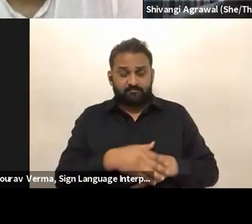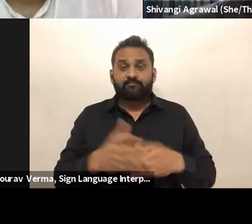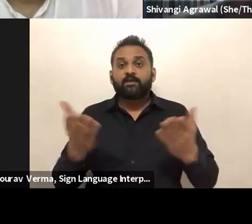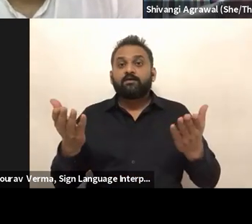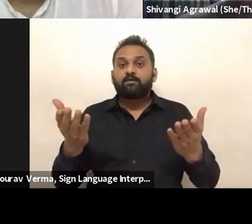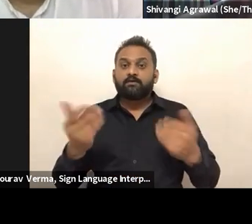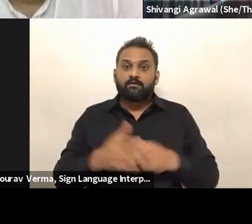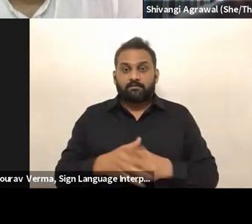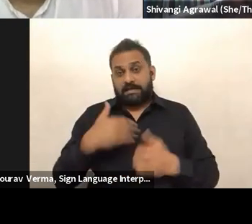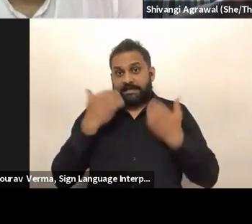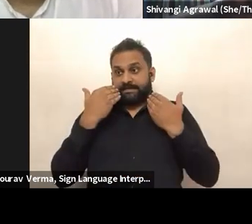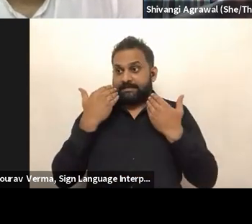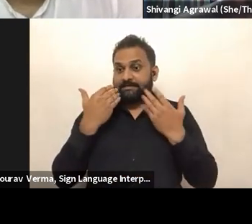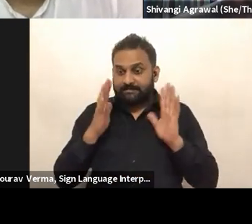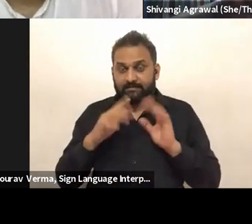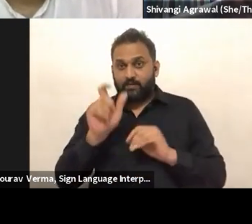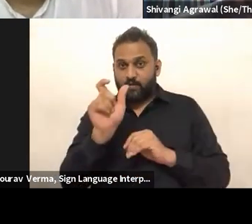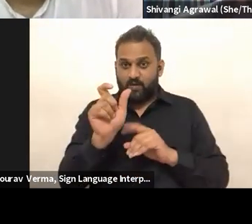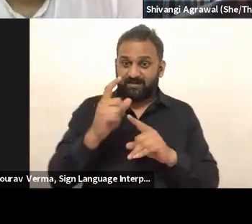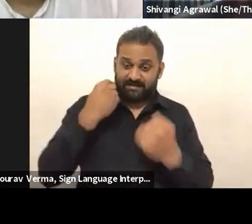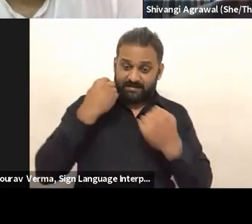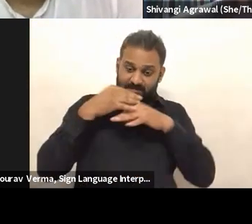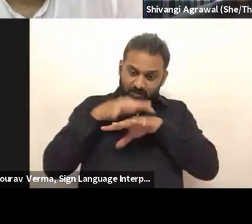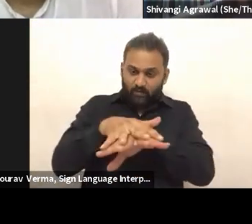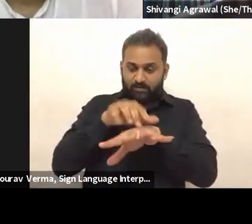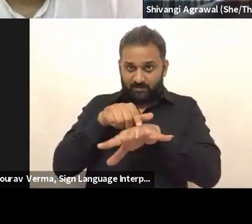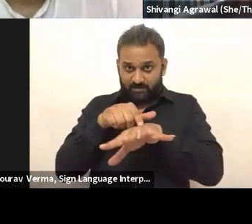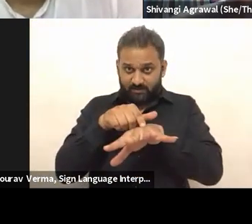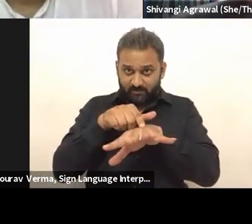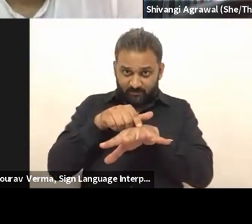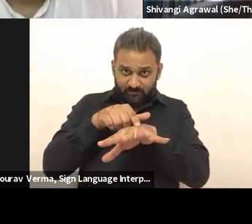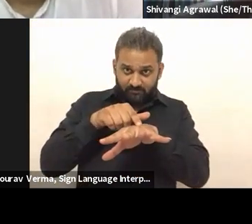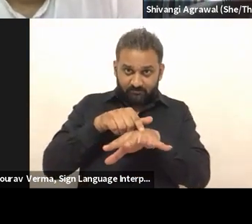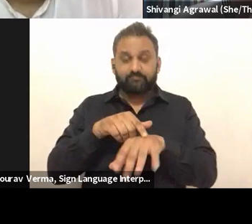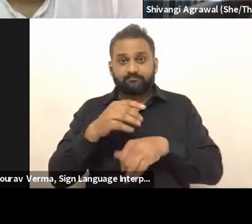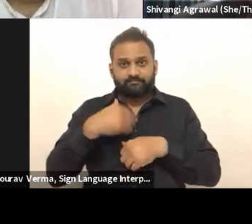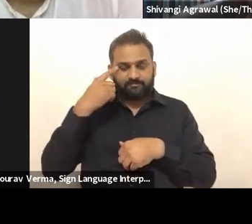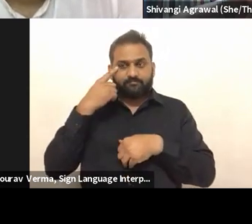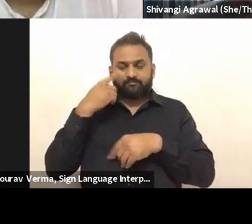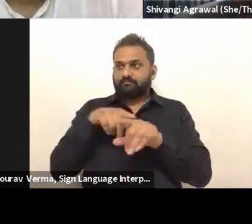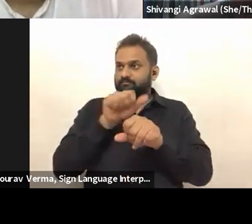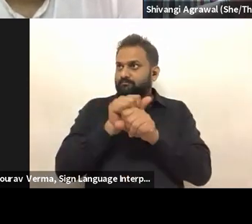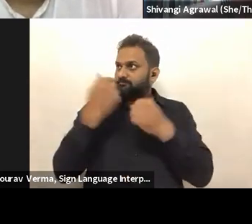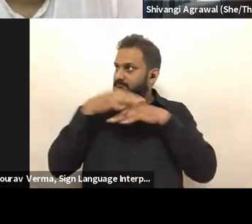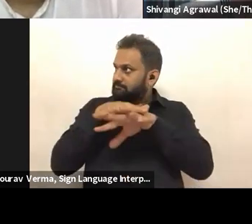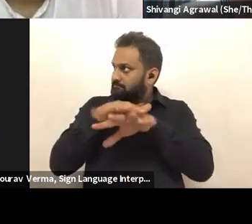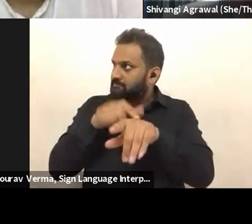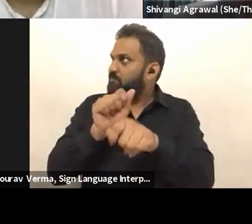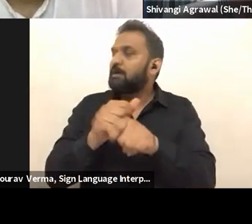I don't know, like the word like inclusion, I don't think I'm working towards inclusion. I'm more working